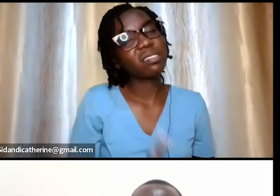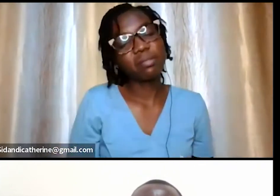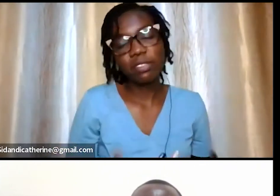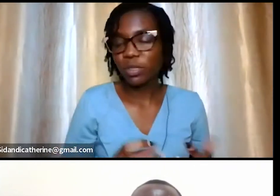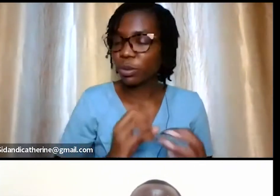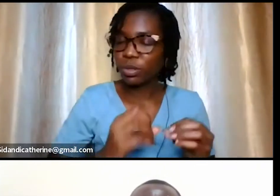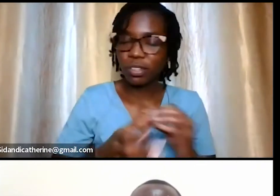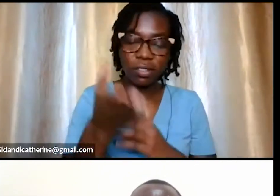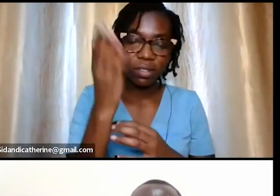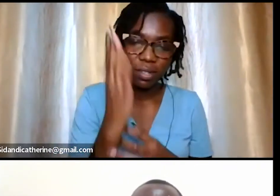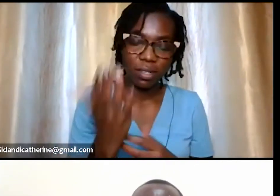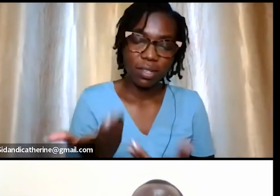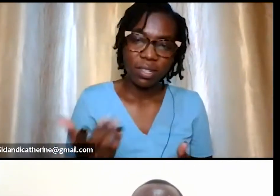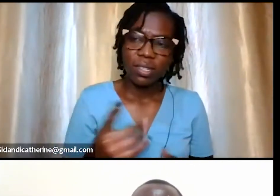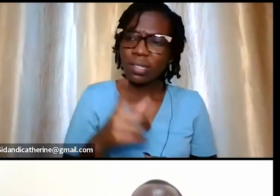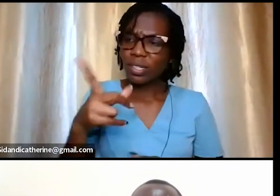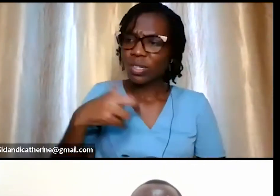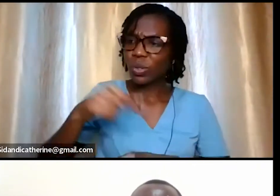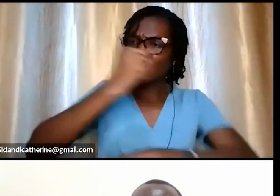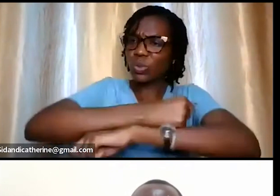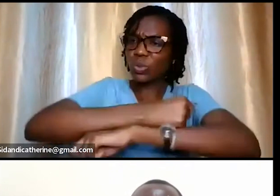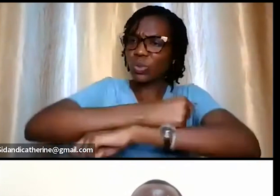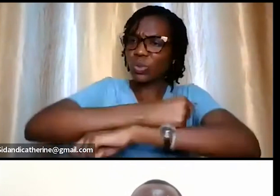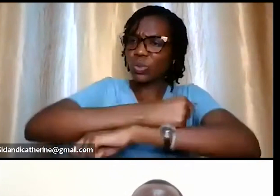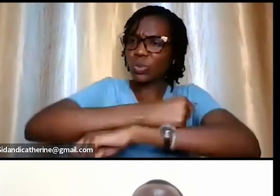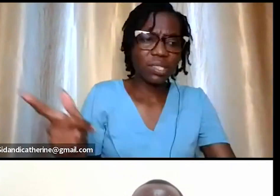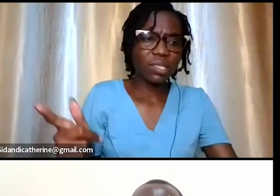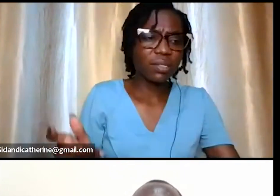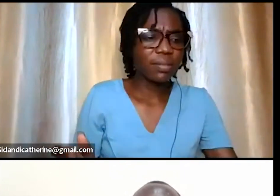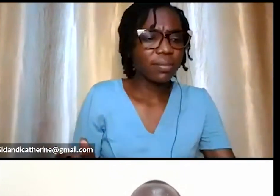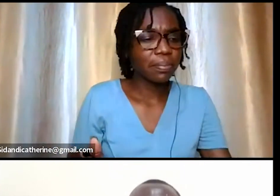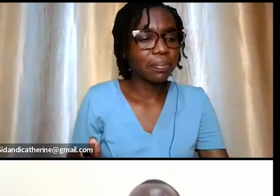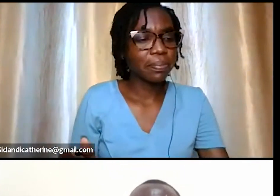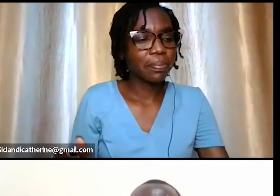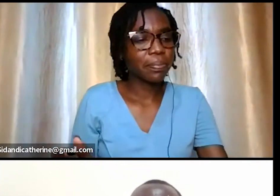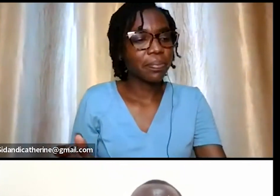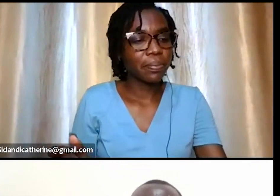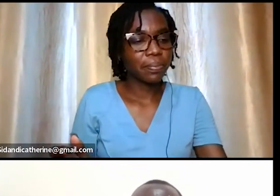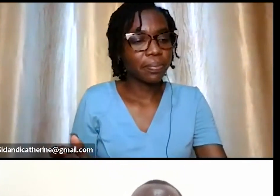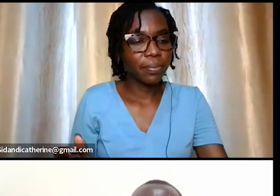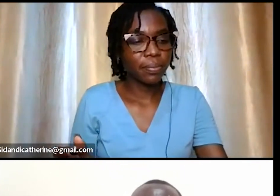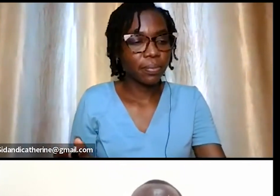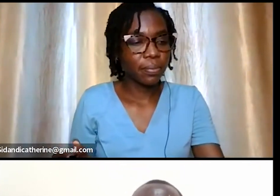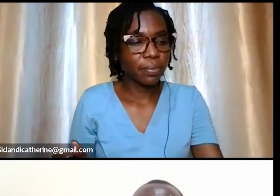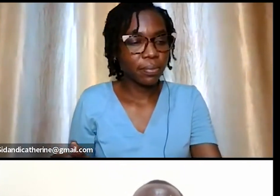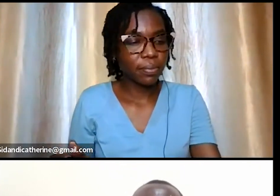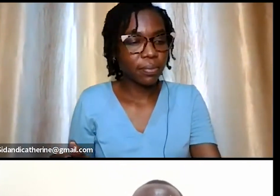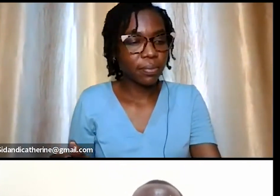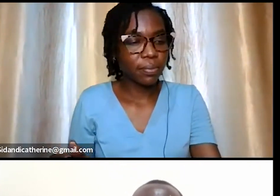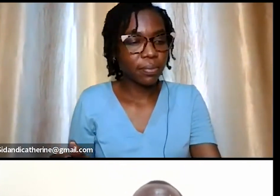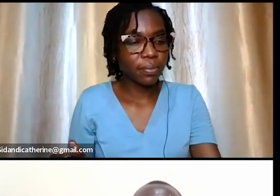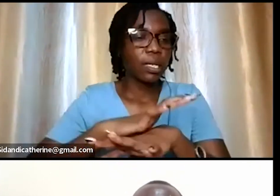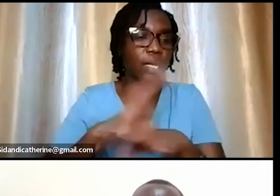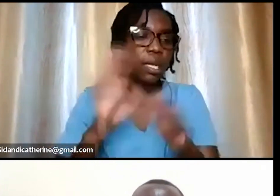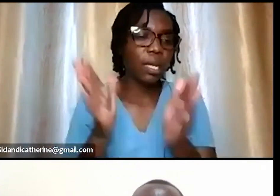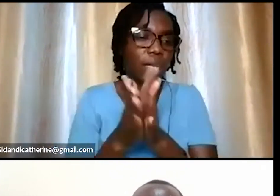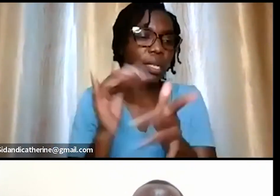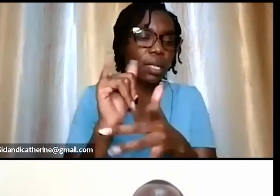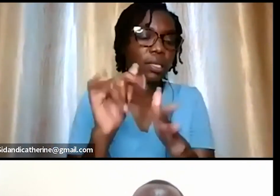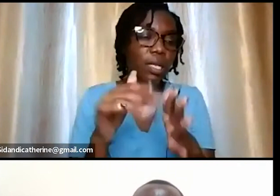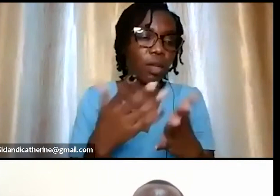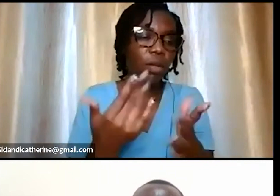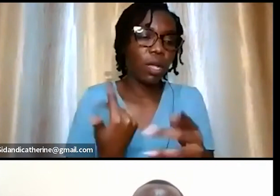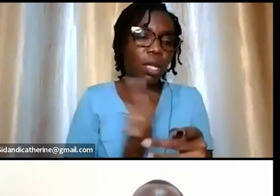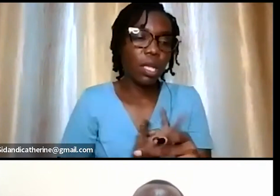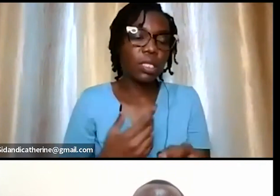which school did this one go to? So yes, and by that is what I'm talking about. Invest in yourself, invest